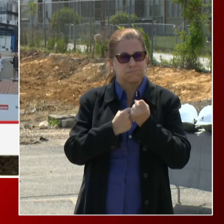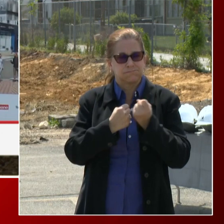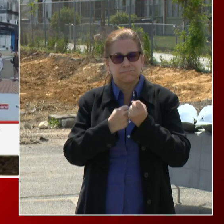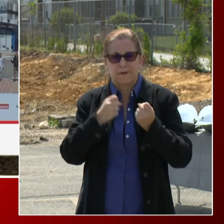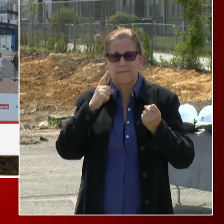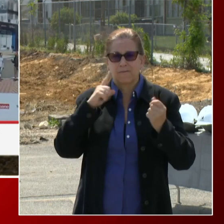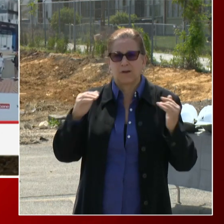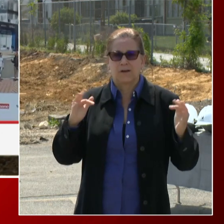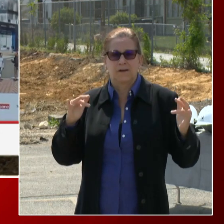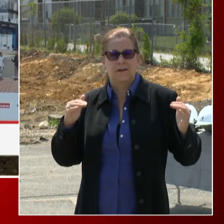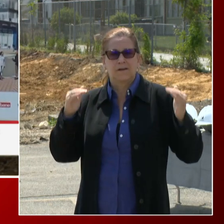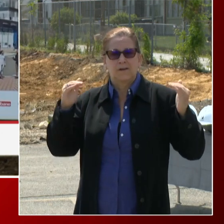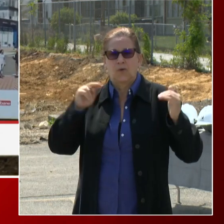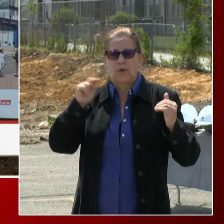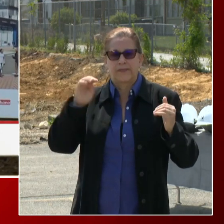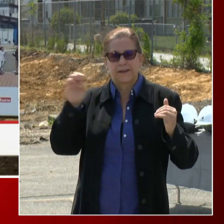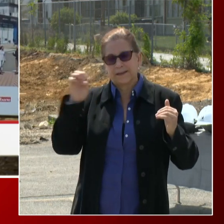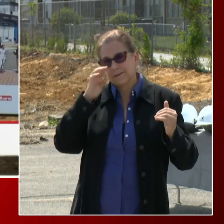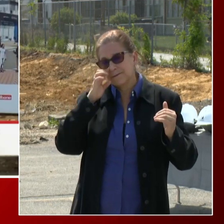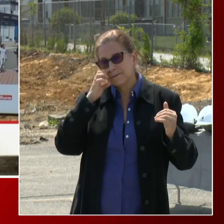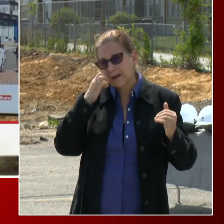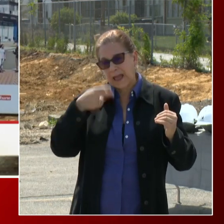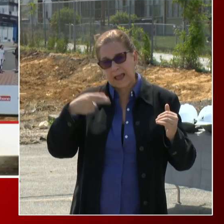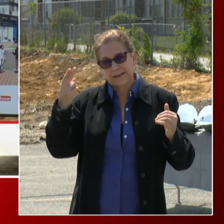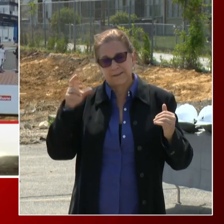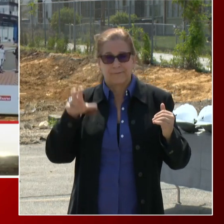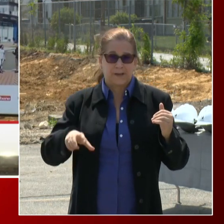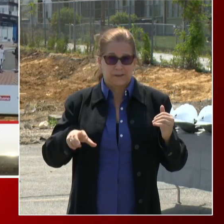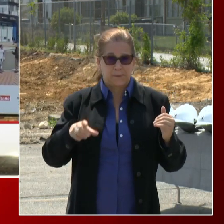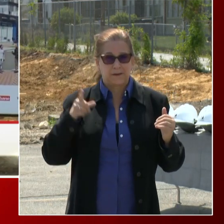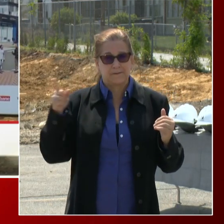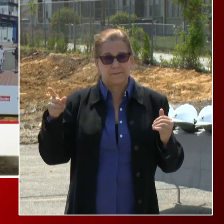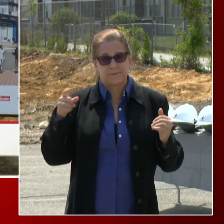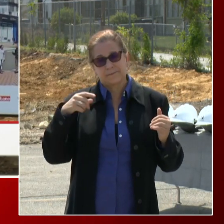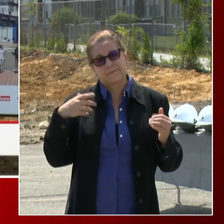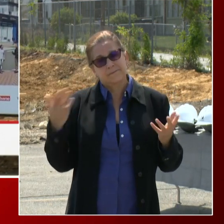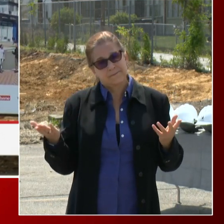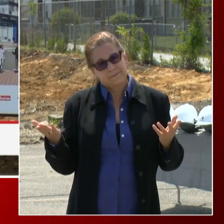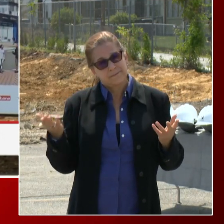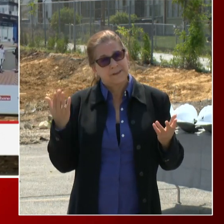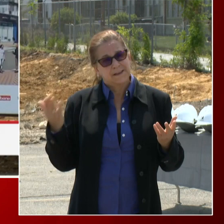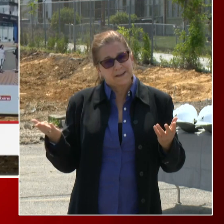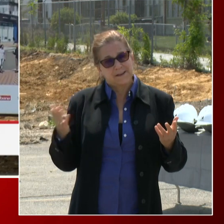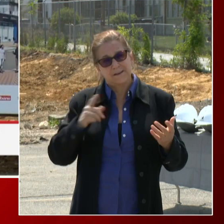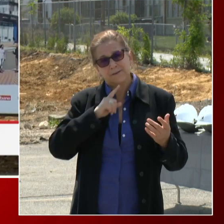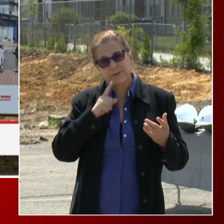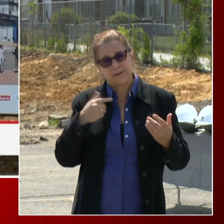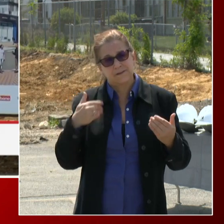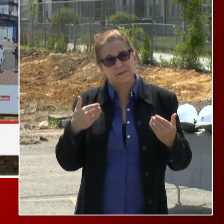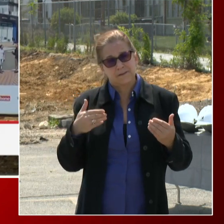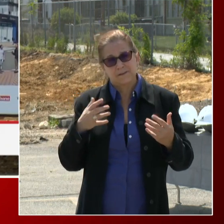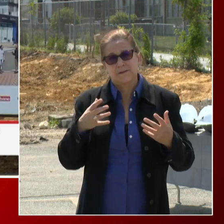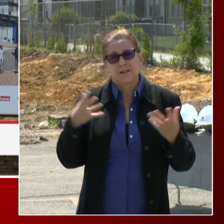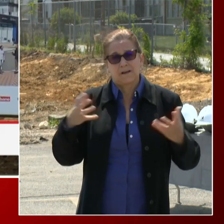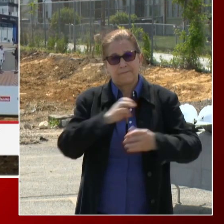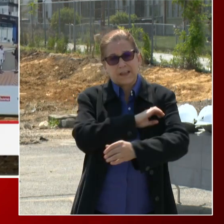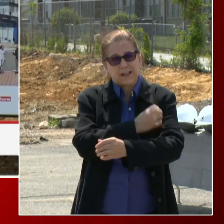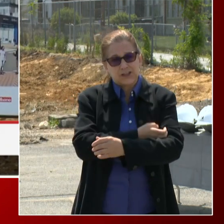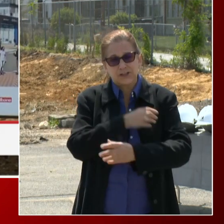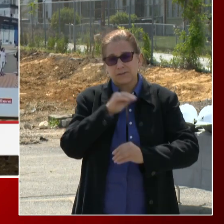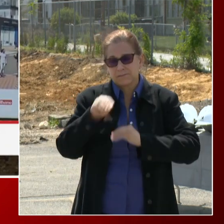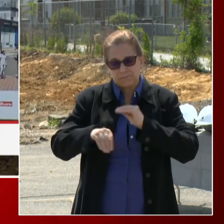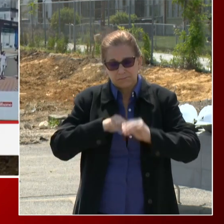Heights investment and real initiative, a lot of energy moving around,